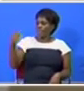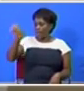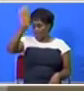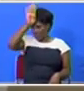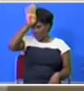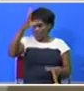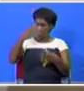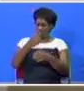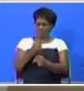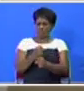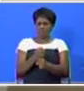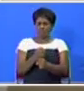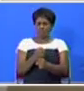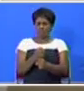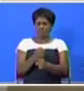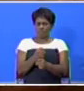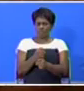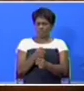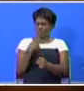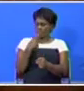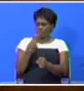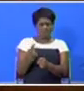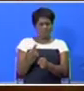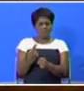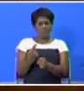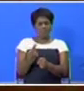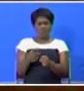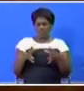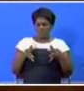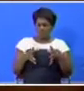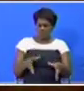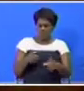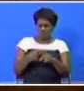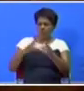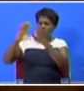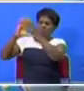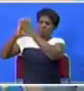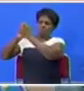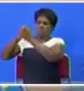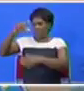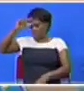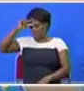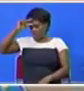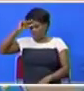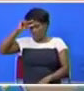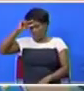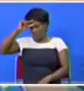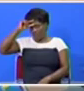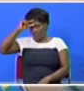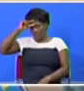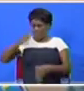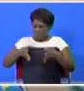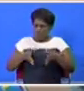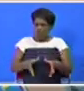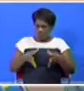Al Ghurair Printing and Publishing, claiming there was a push from the ruling Jubilee government. Wanasukuma